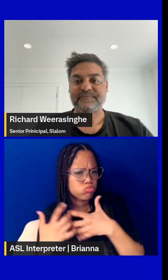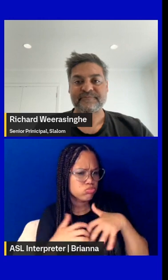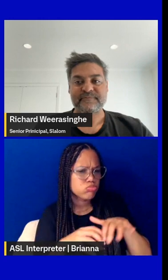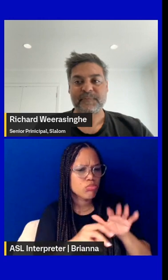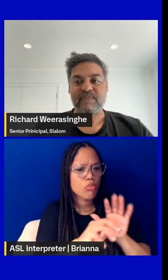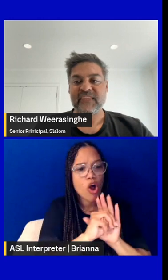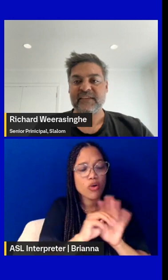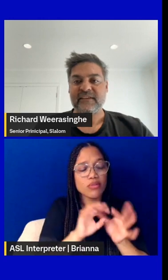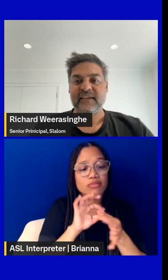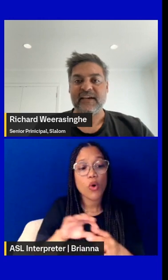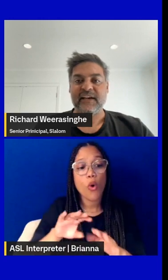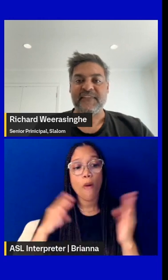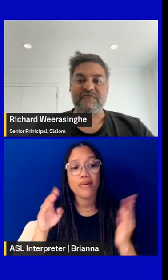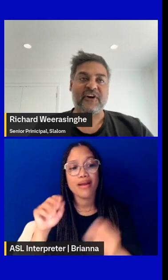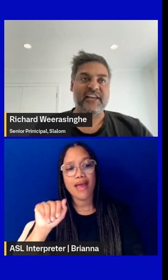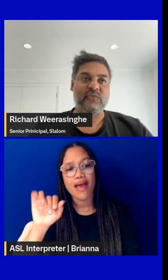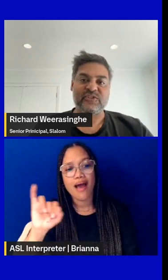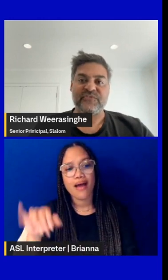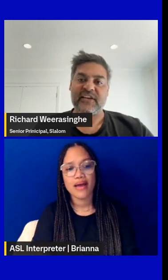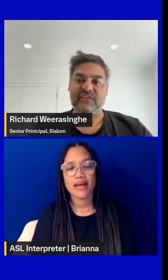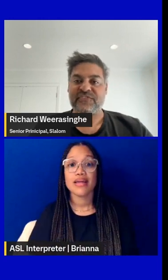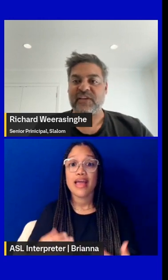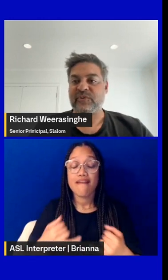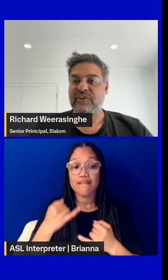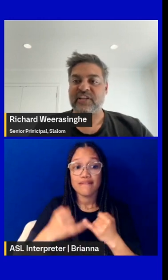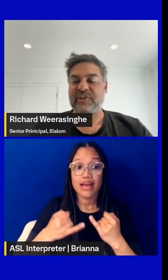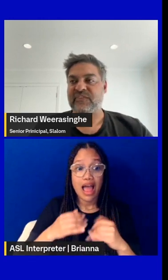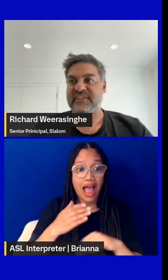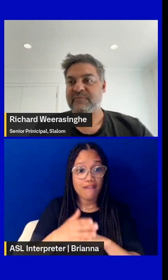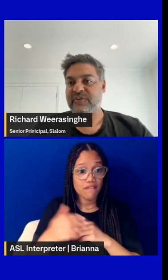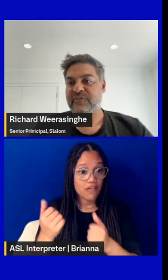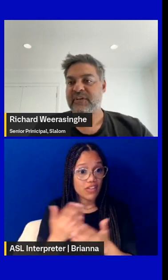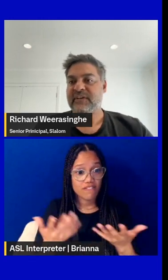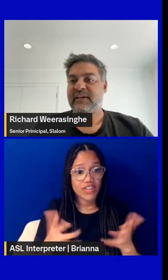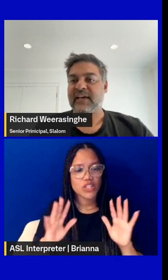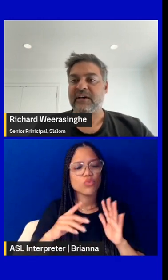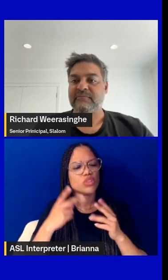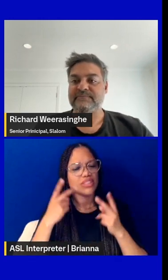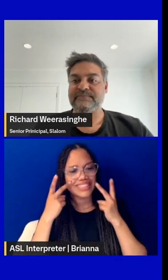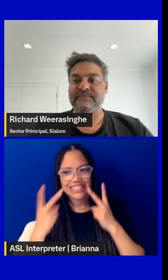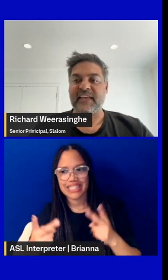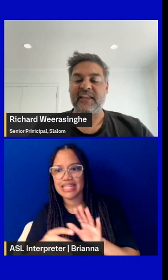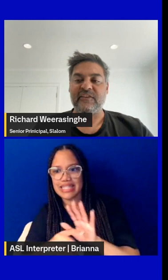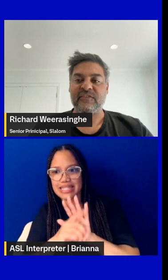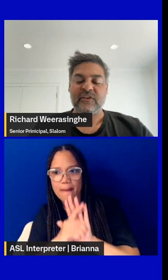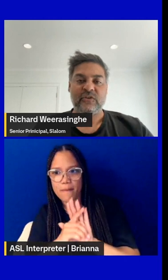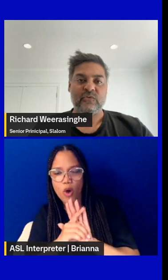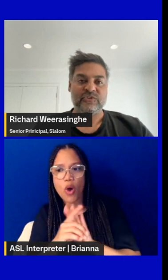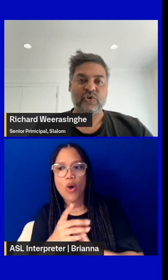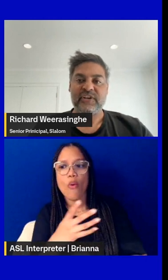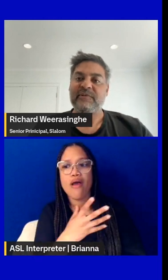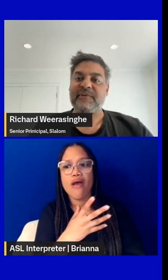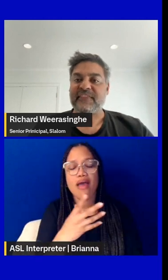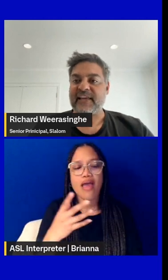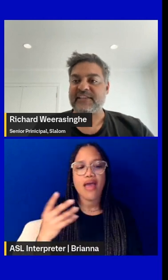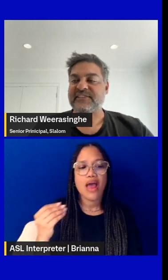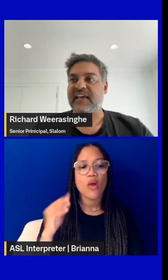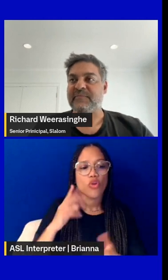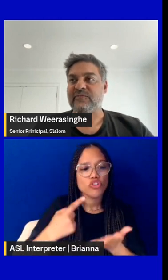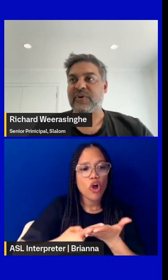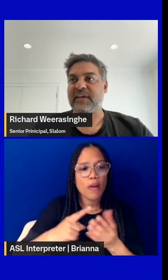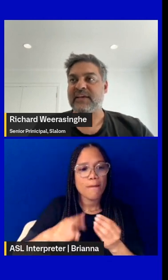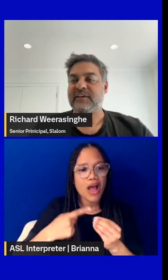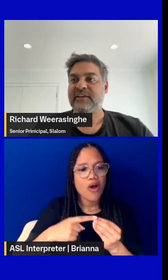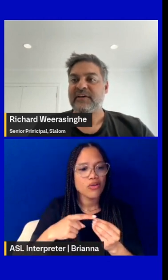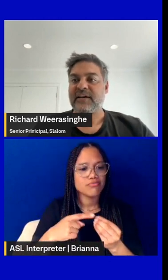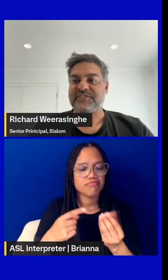OpenAI. And then finally, once we've done everything, we'll look at a bit of a demo, and we'll talk a little bit about the landscape